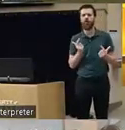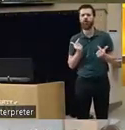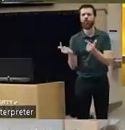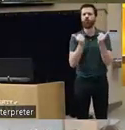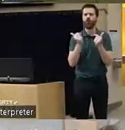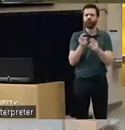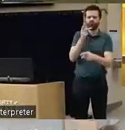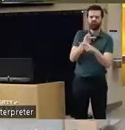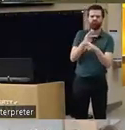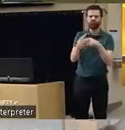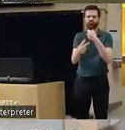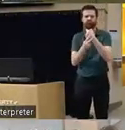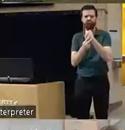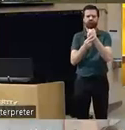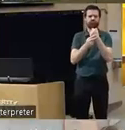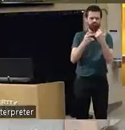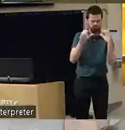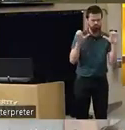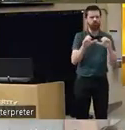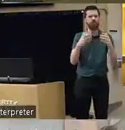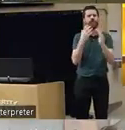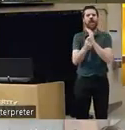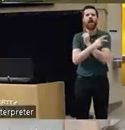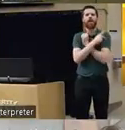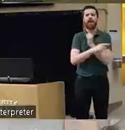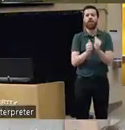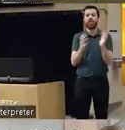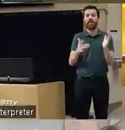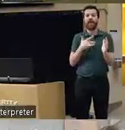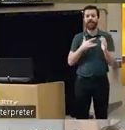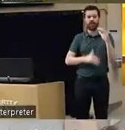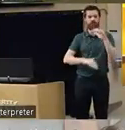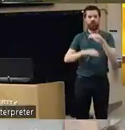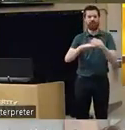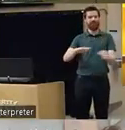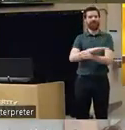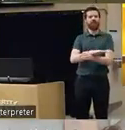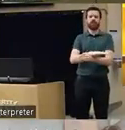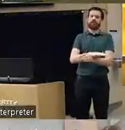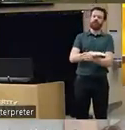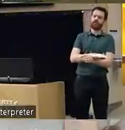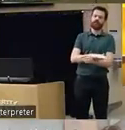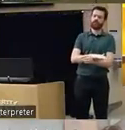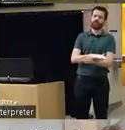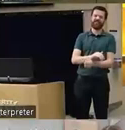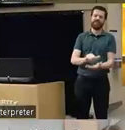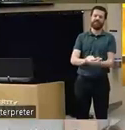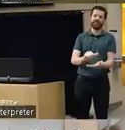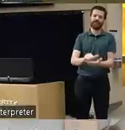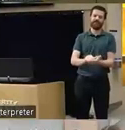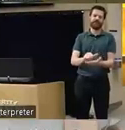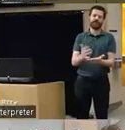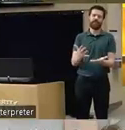to do outpatient services without them filling up seems to be a really impossible